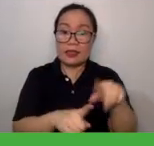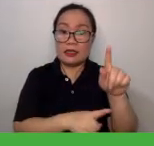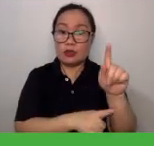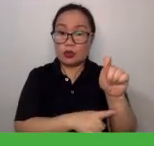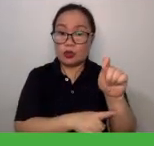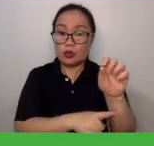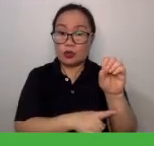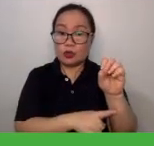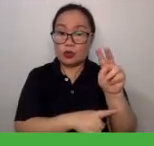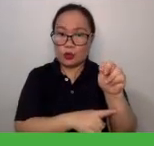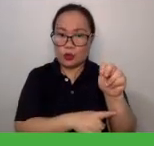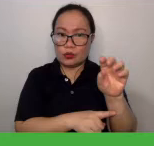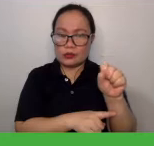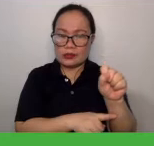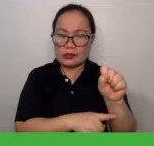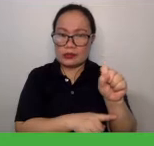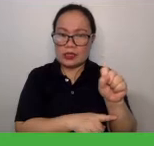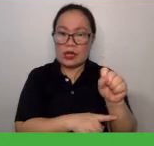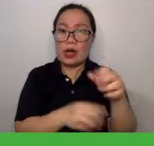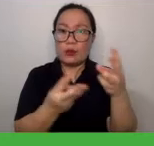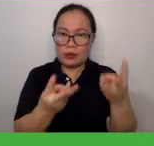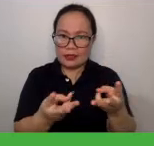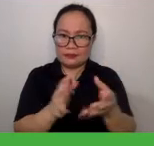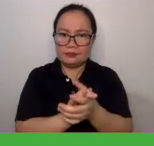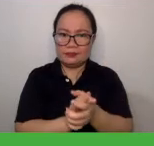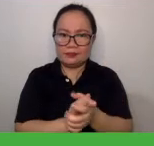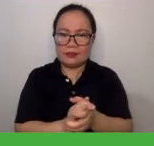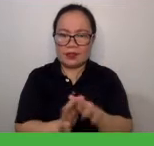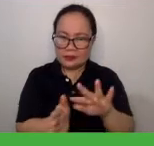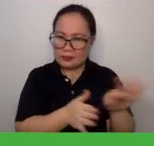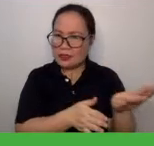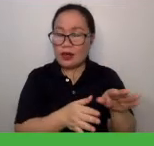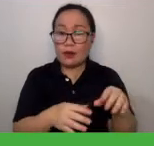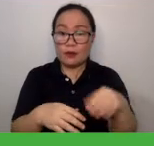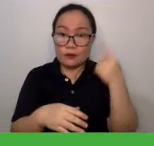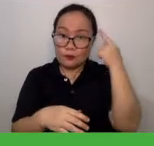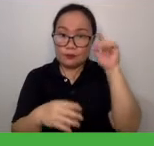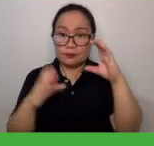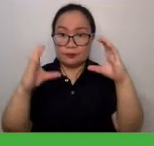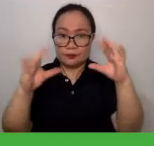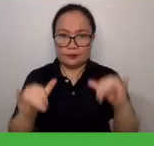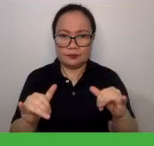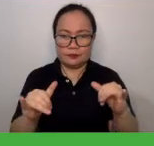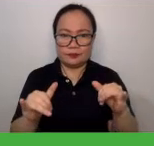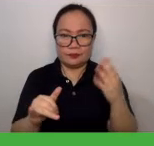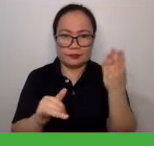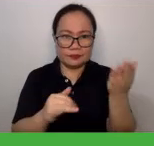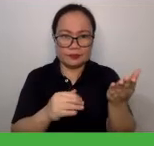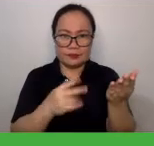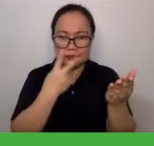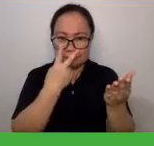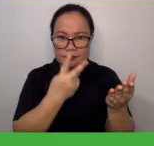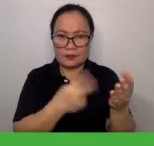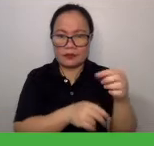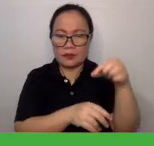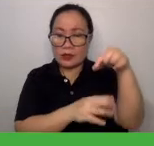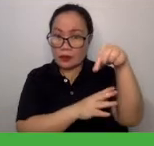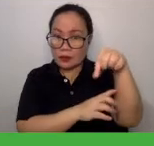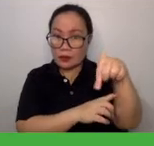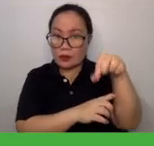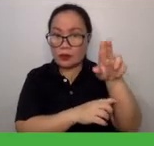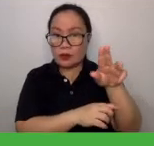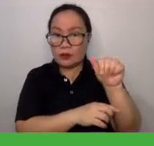weight. Okay? And then for capacity, dito pumapasok yung quarts, tablespoon, ito yung